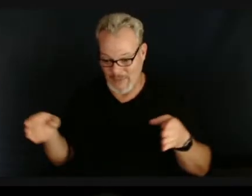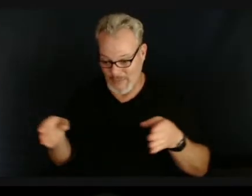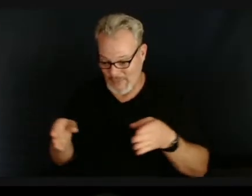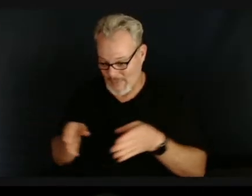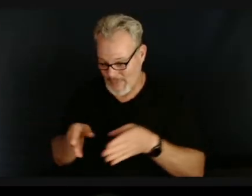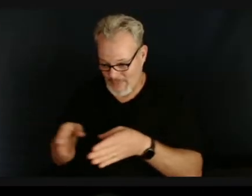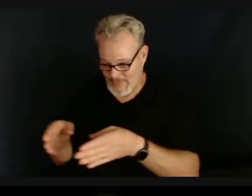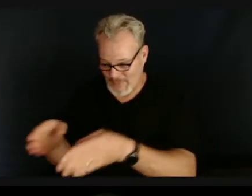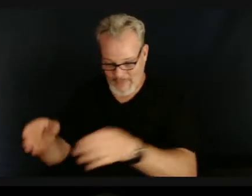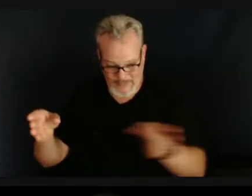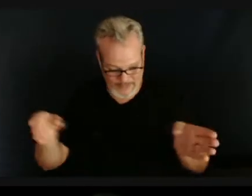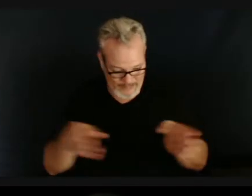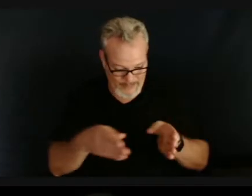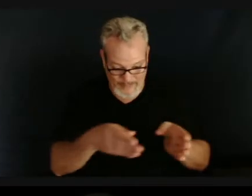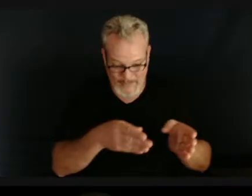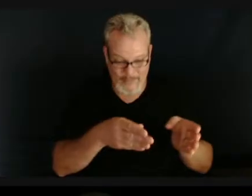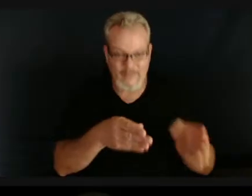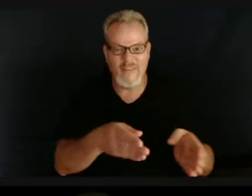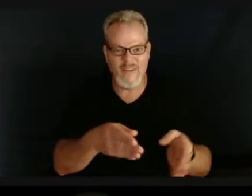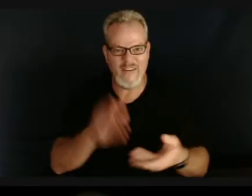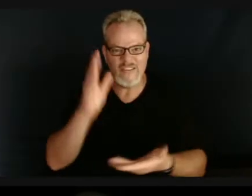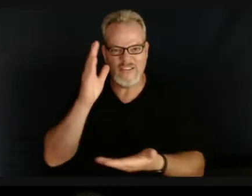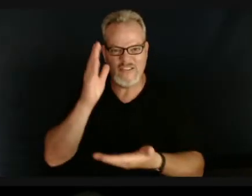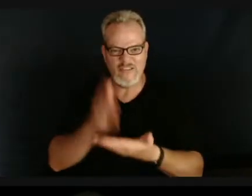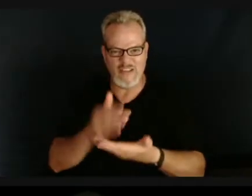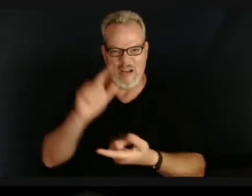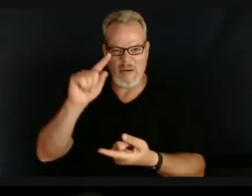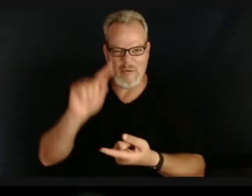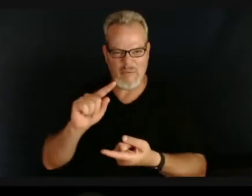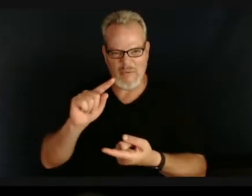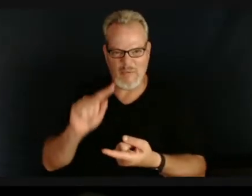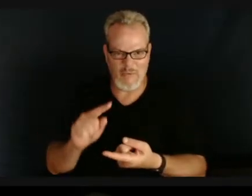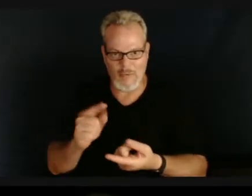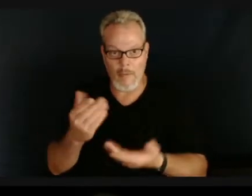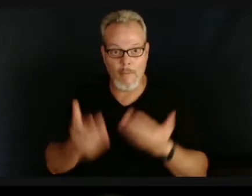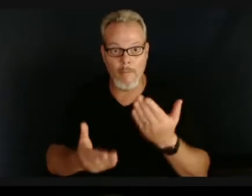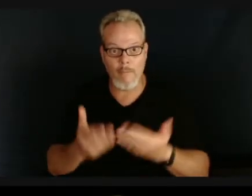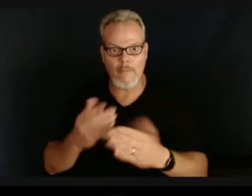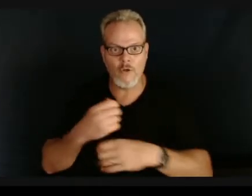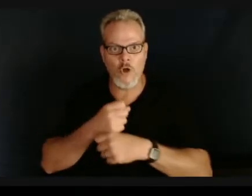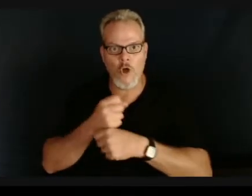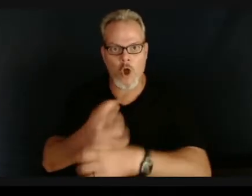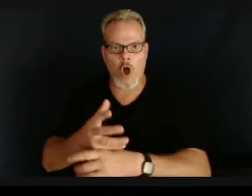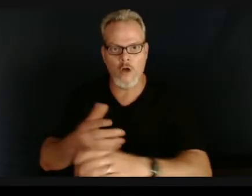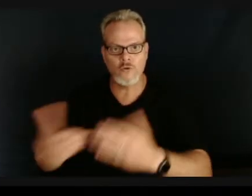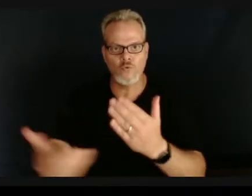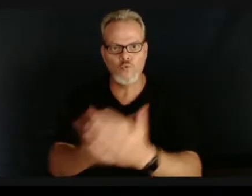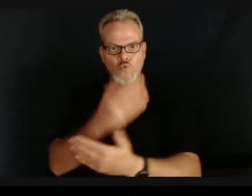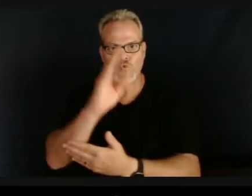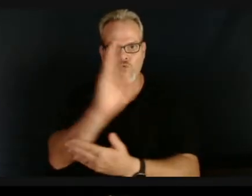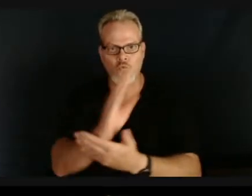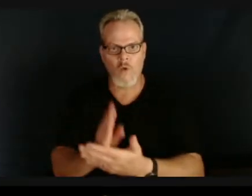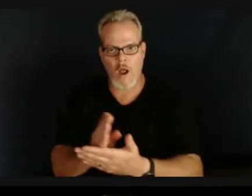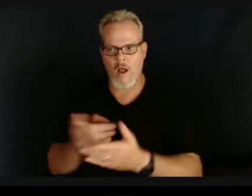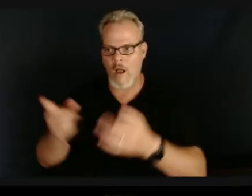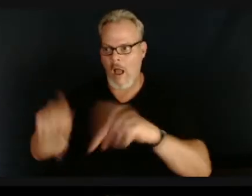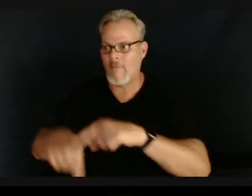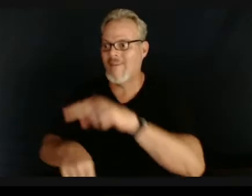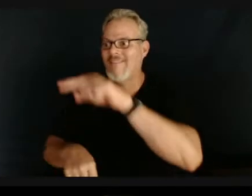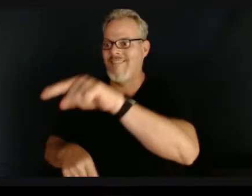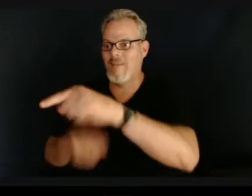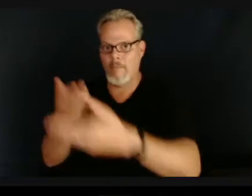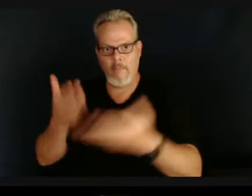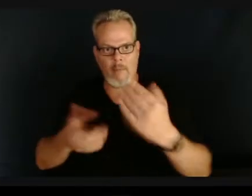now. So when it might start again, it might have to make a new crack to come out or do something a little differently, right? The longer the gap between